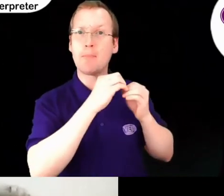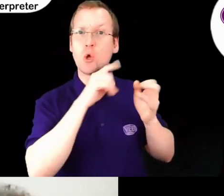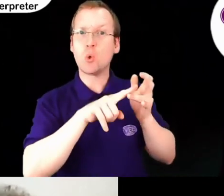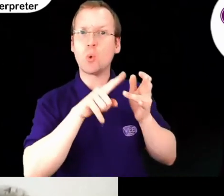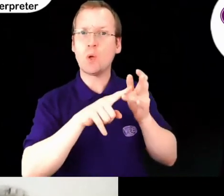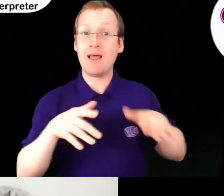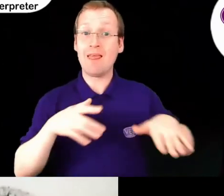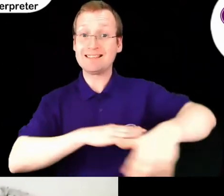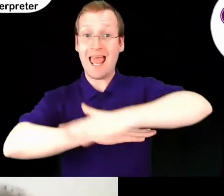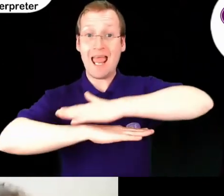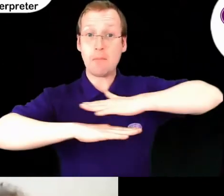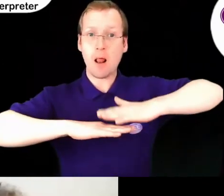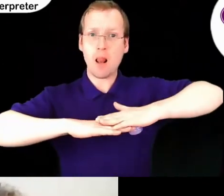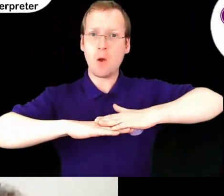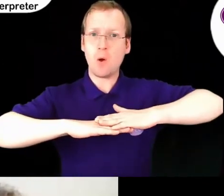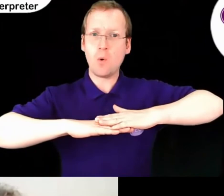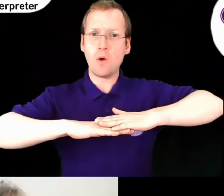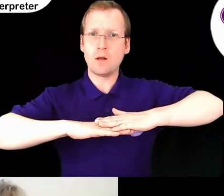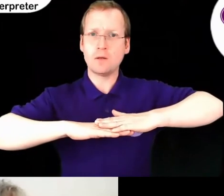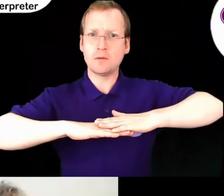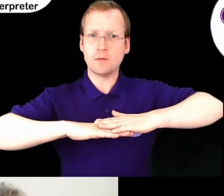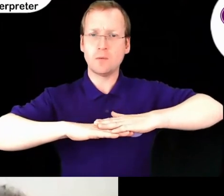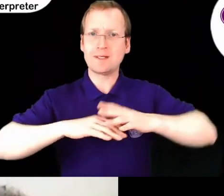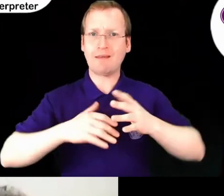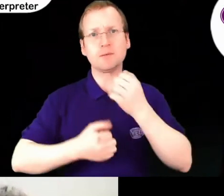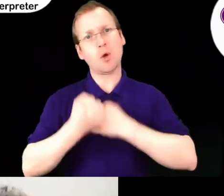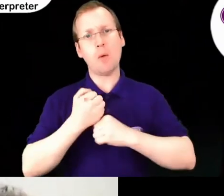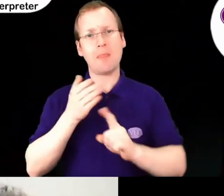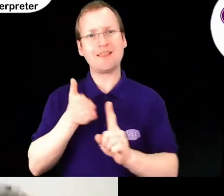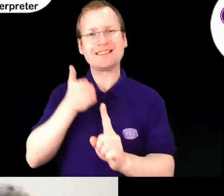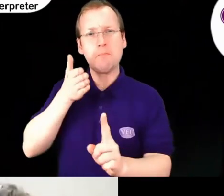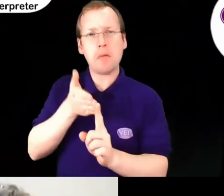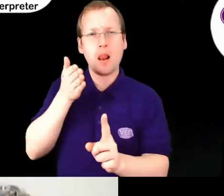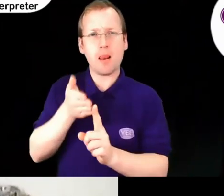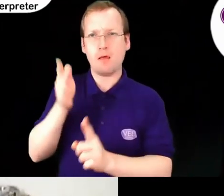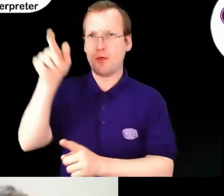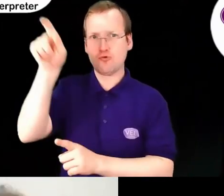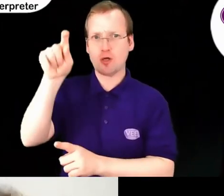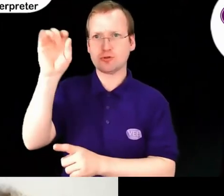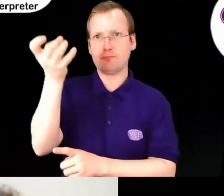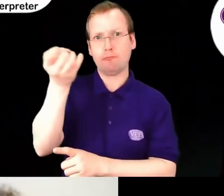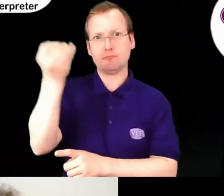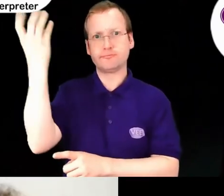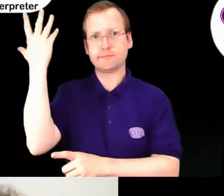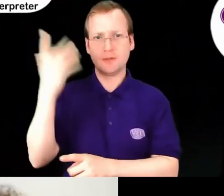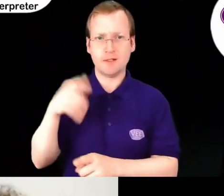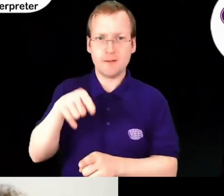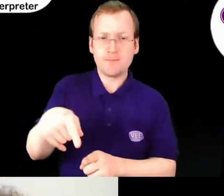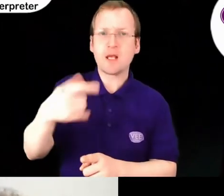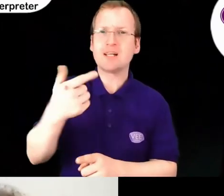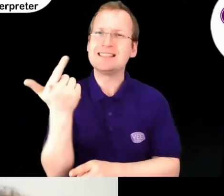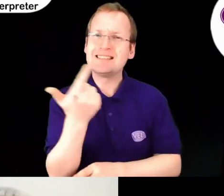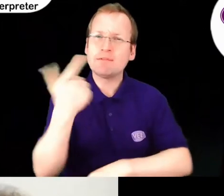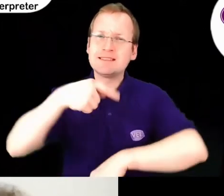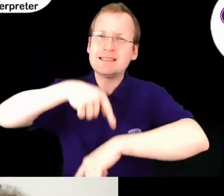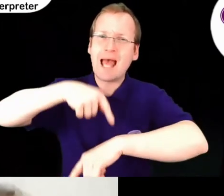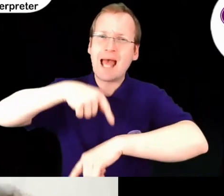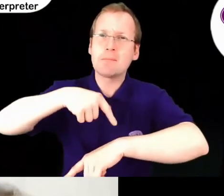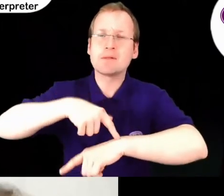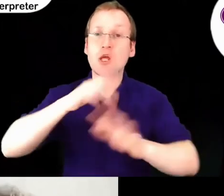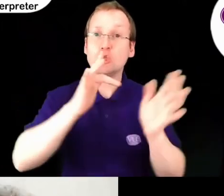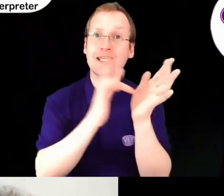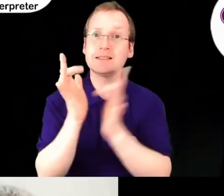have to be the other symbol because it's central to his ministry. There's about 17 times in the Gospels where he is found